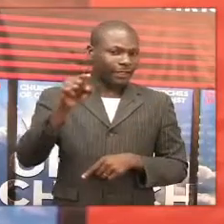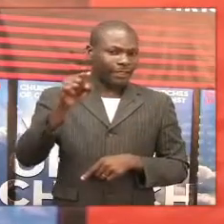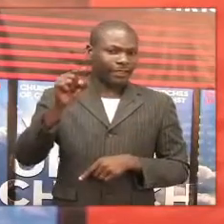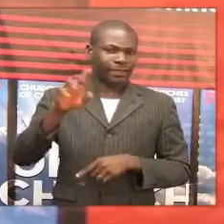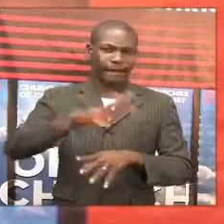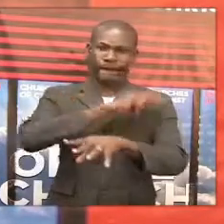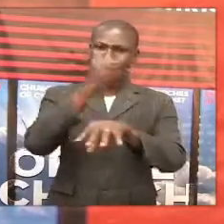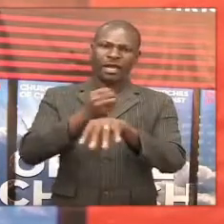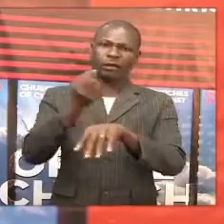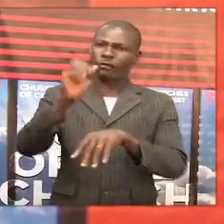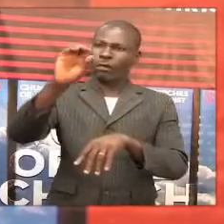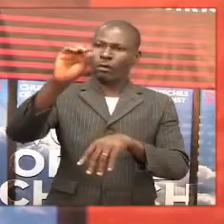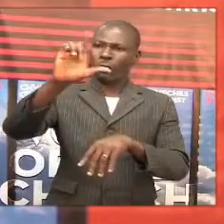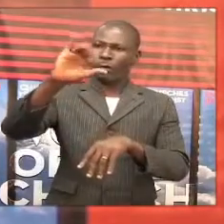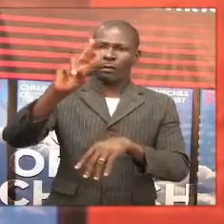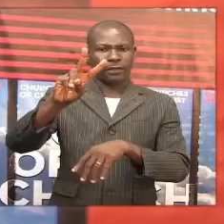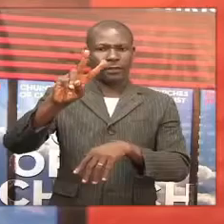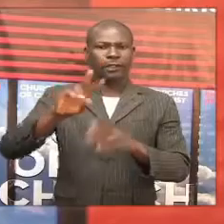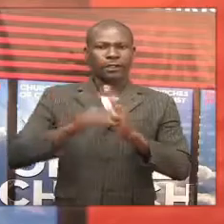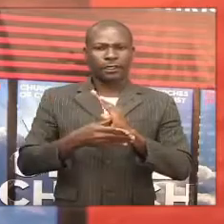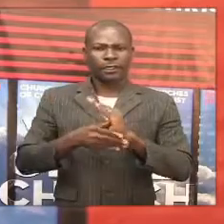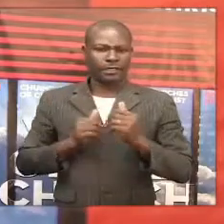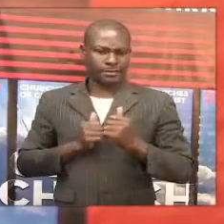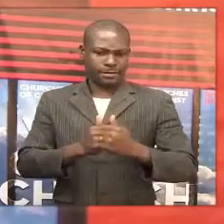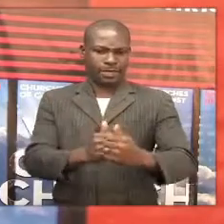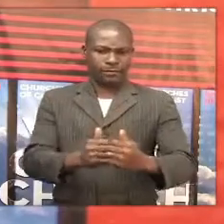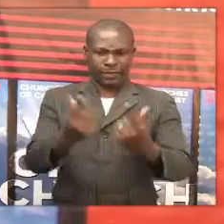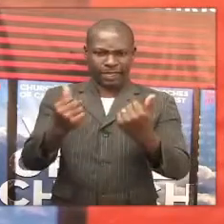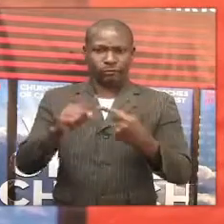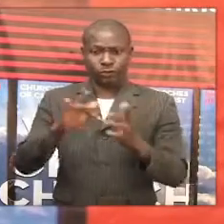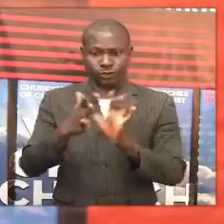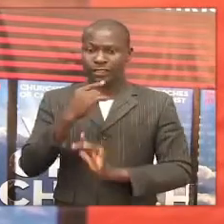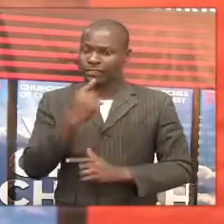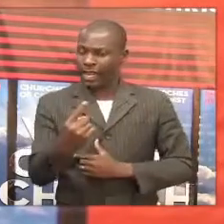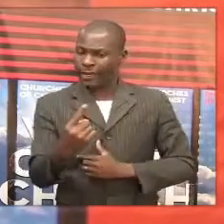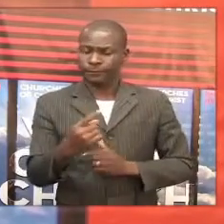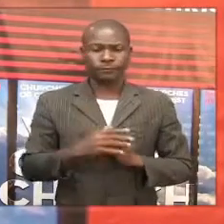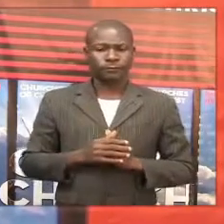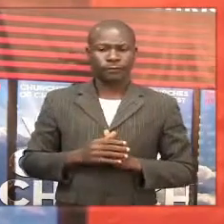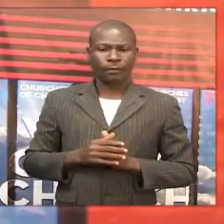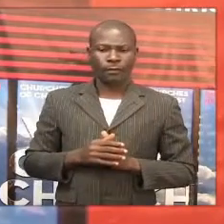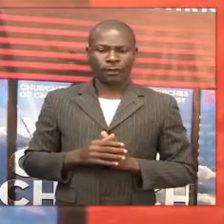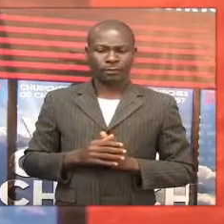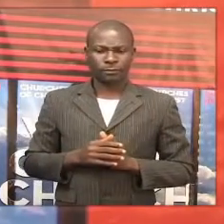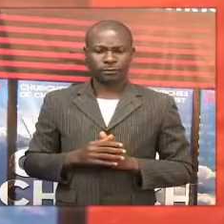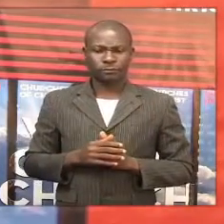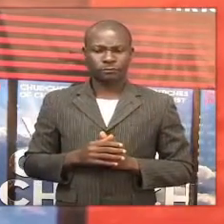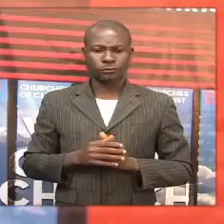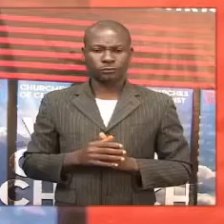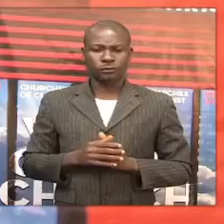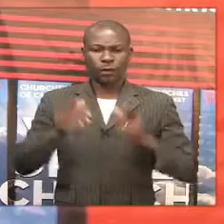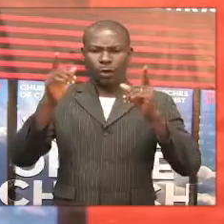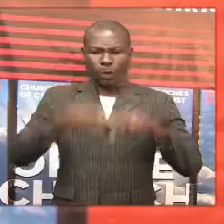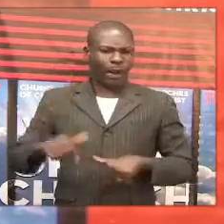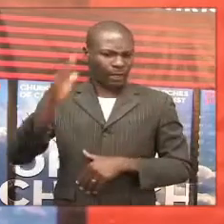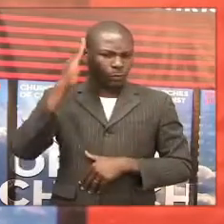Olives, the disciples came to him privately, saying, tell us, when will these things